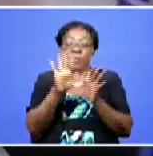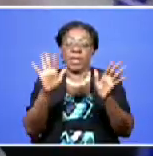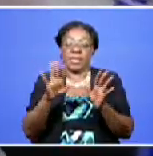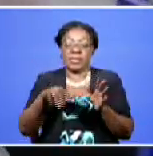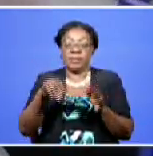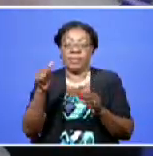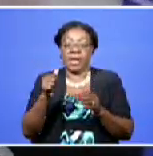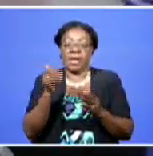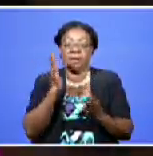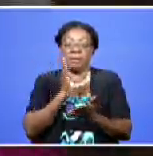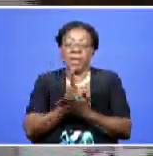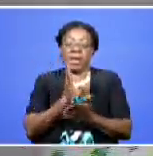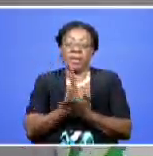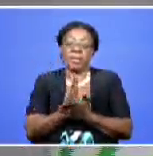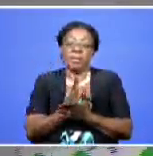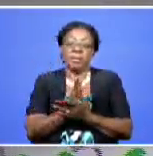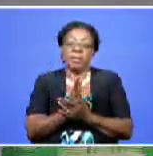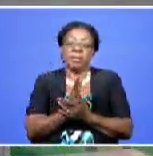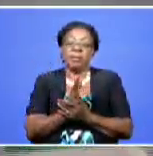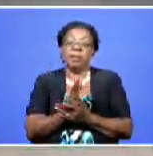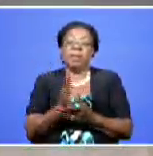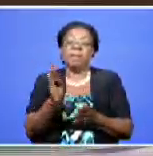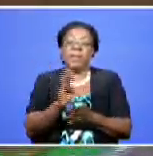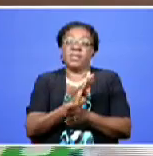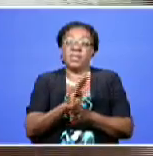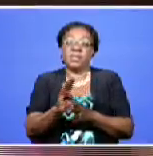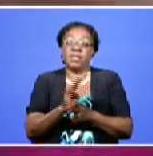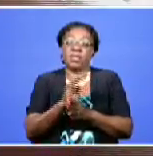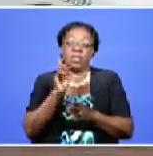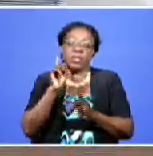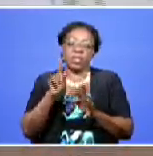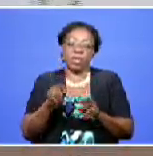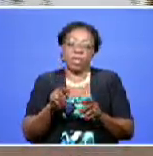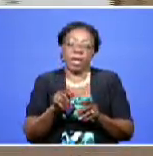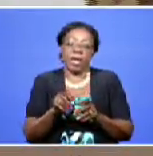effect January 1st, 2020. Businesses